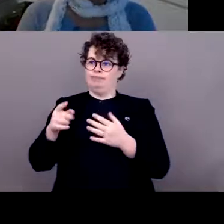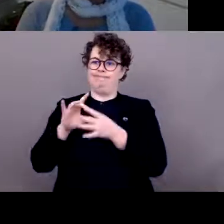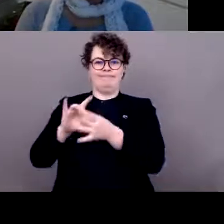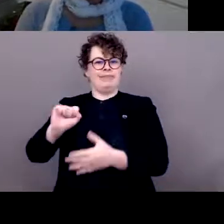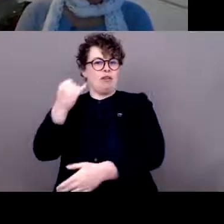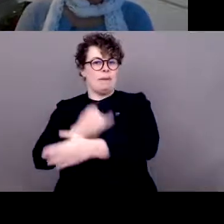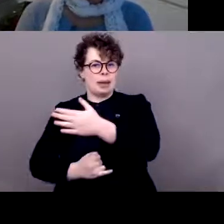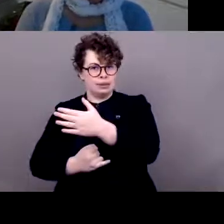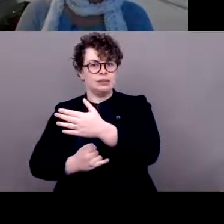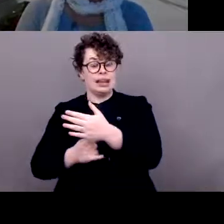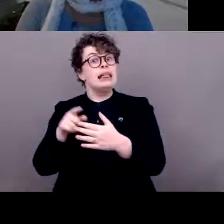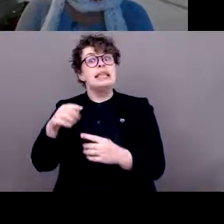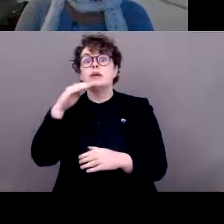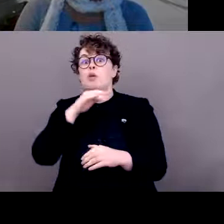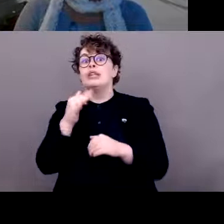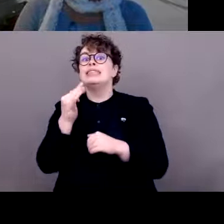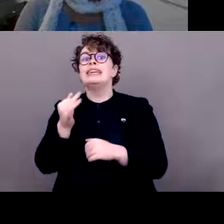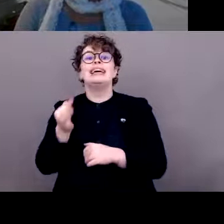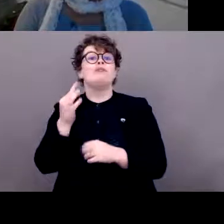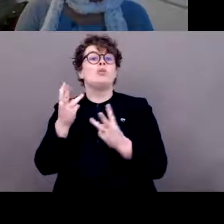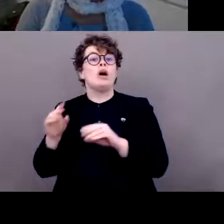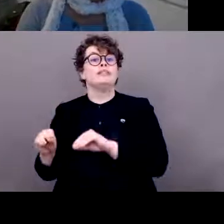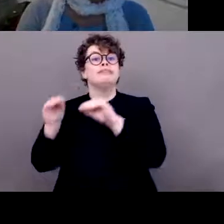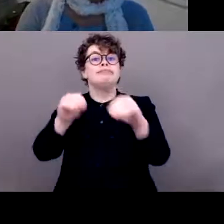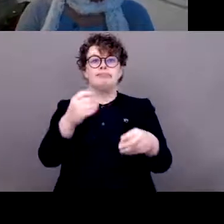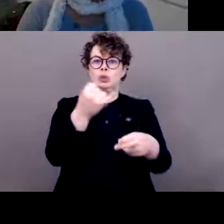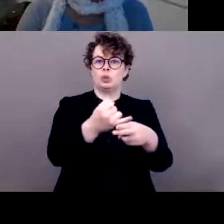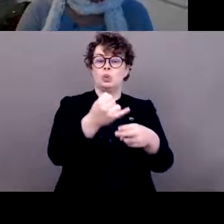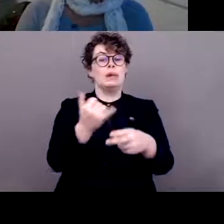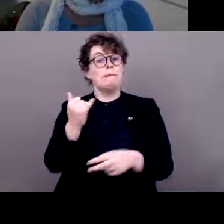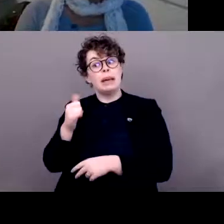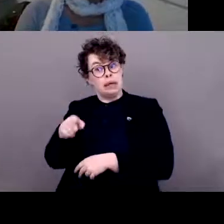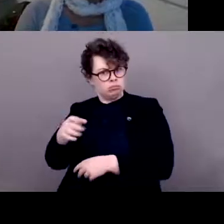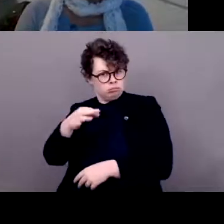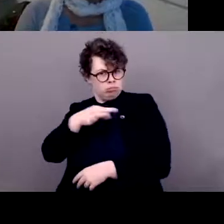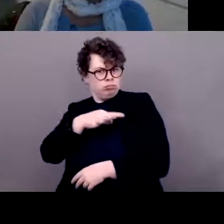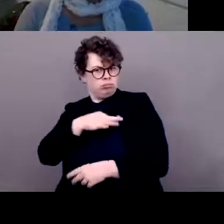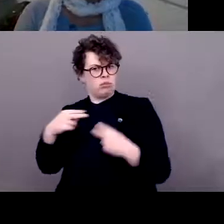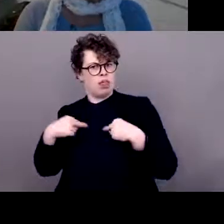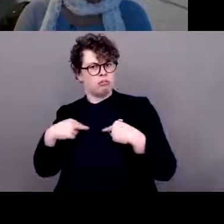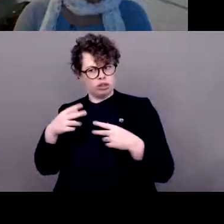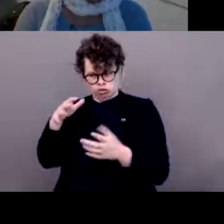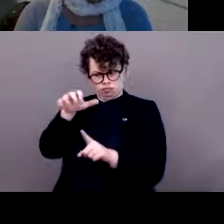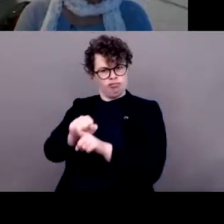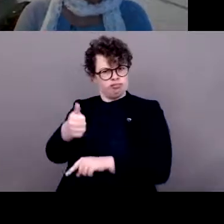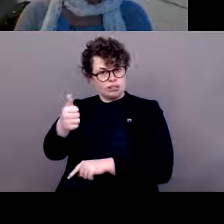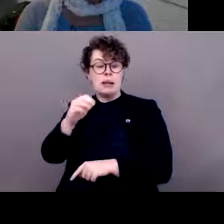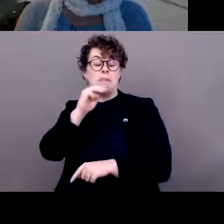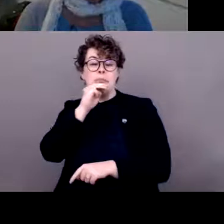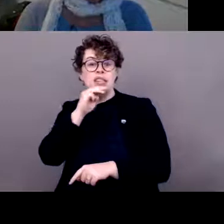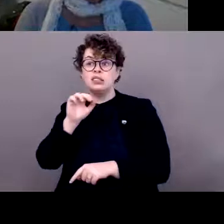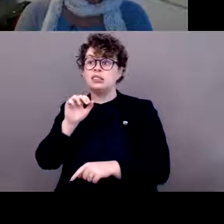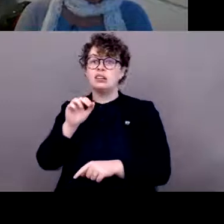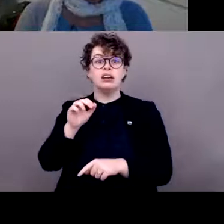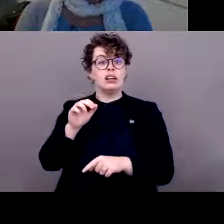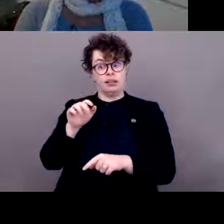know, education placement. If a child has got a particularly strong language, then it might make sense, for example, that their education is delivered